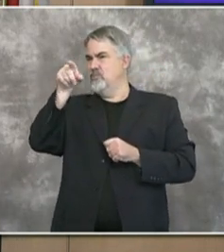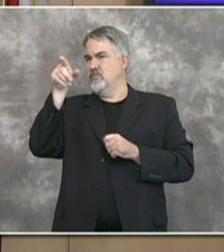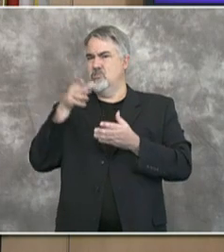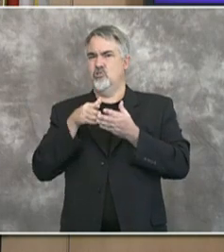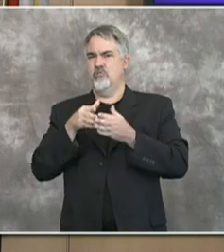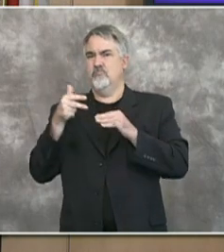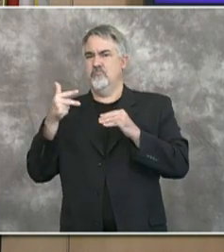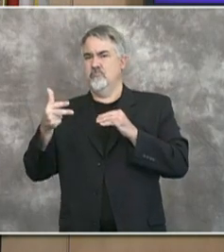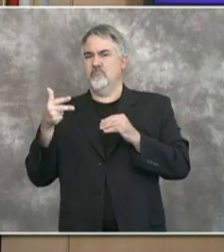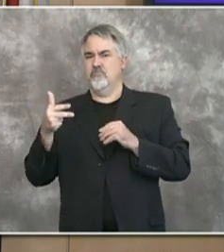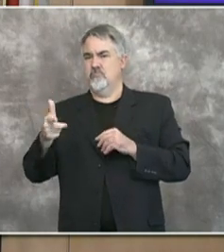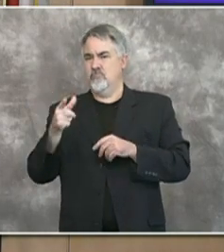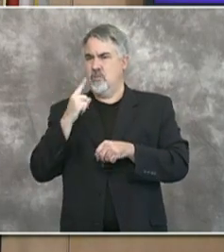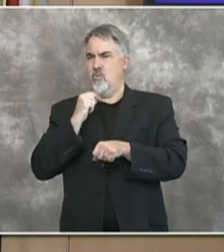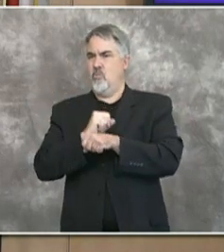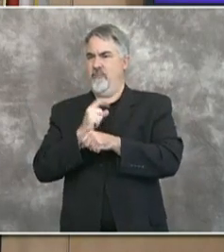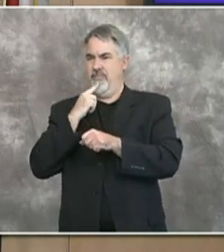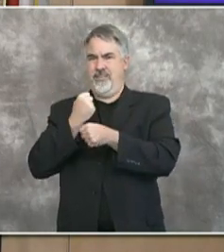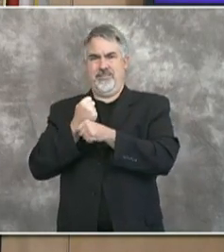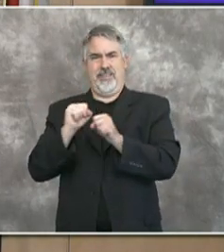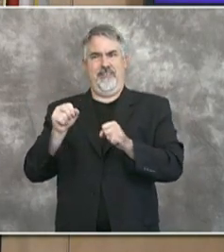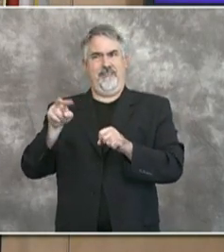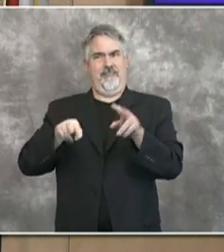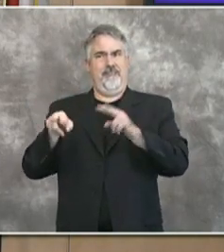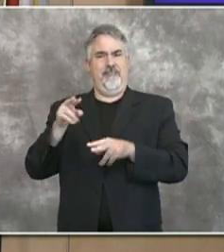Dr. Wooten's going to respond.